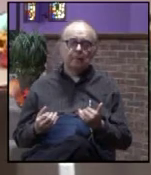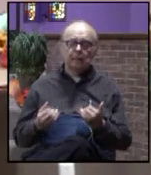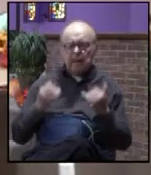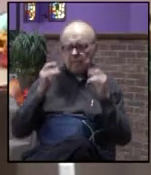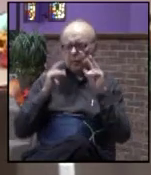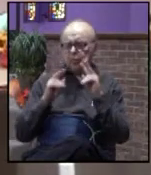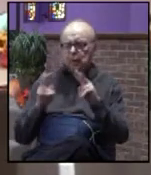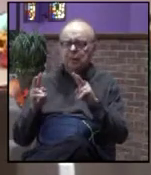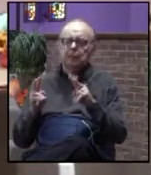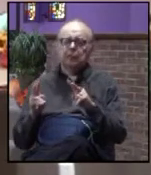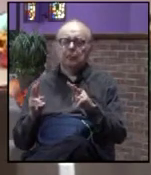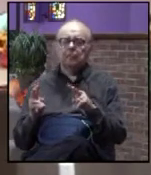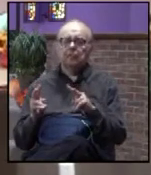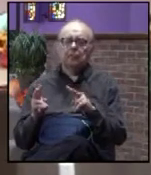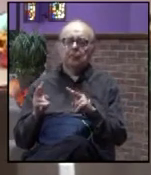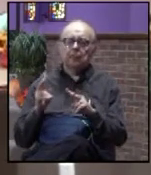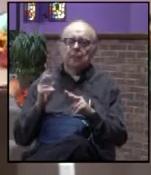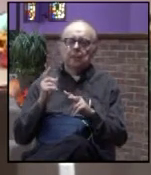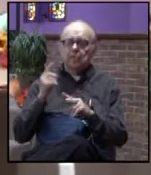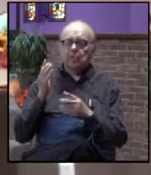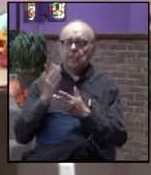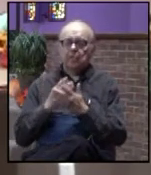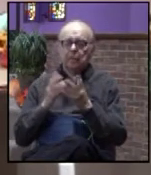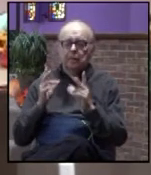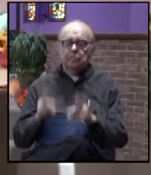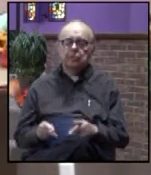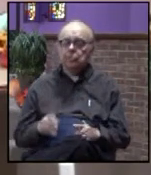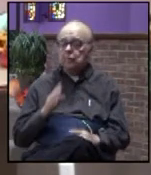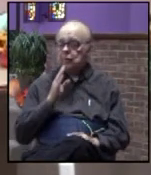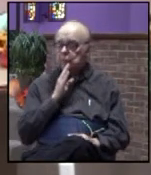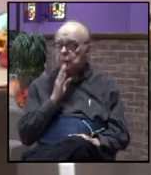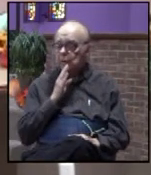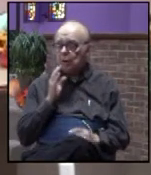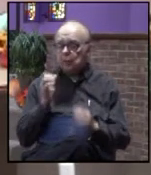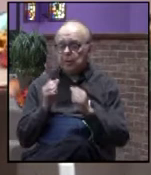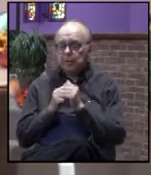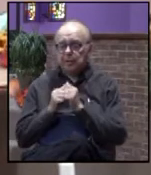looking for someone just to talk to.